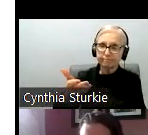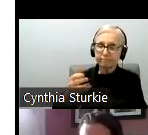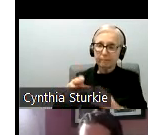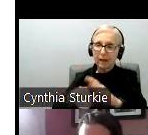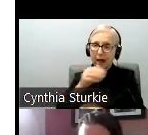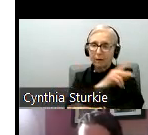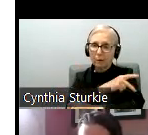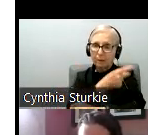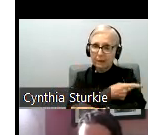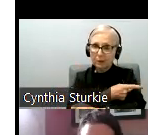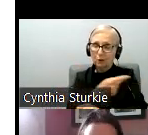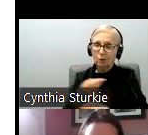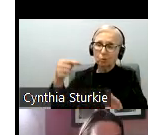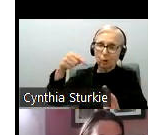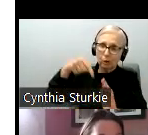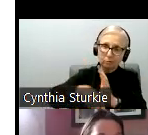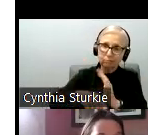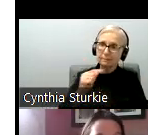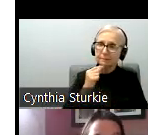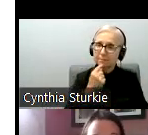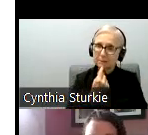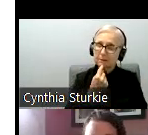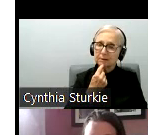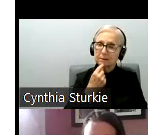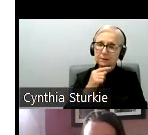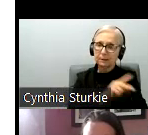outpatient to higher intensity? What makes sense?